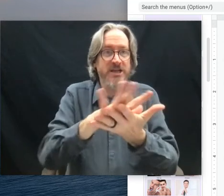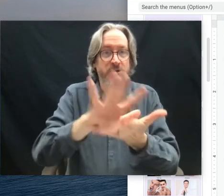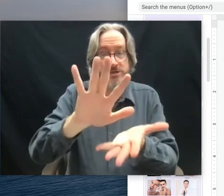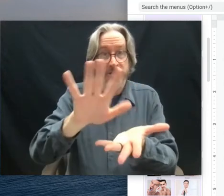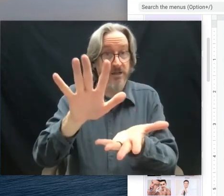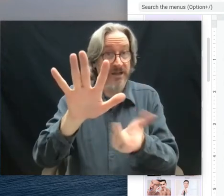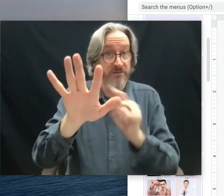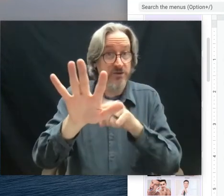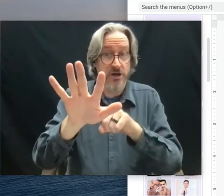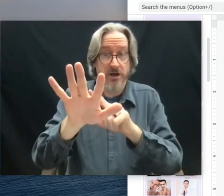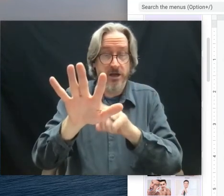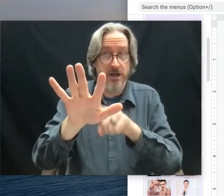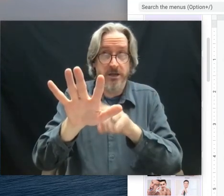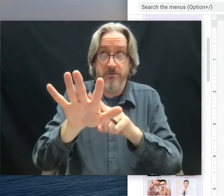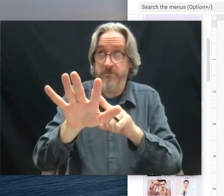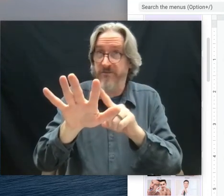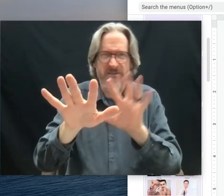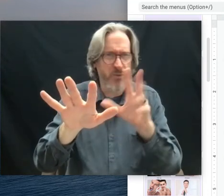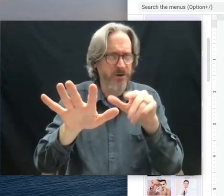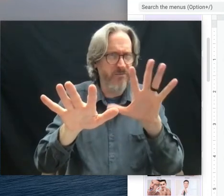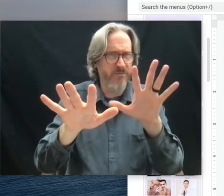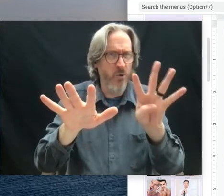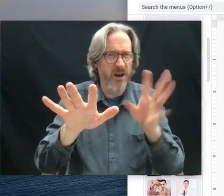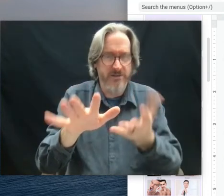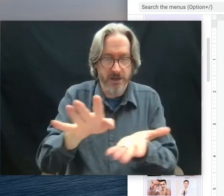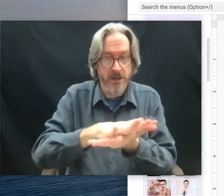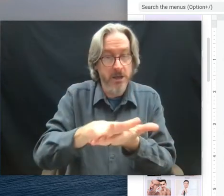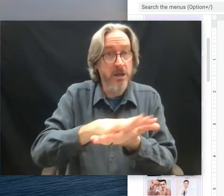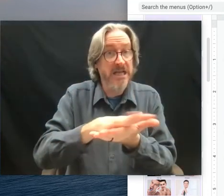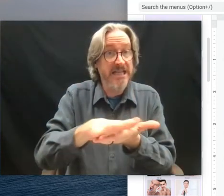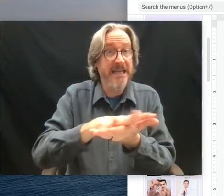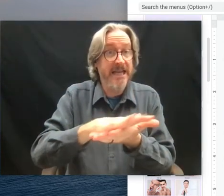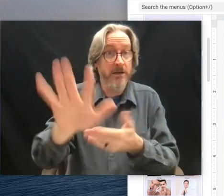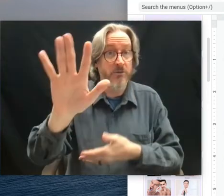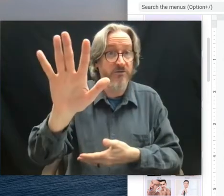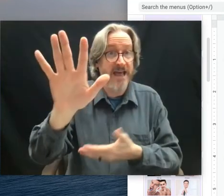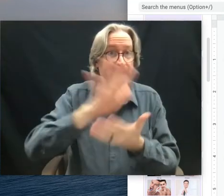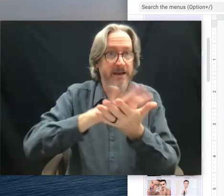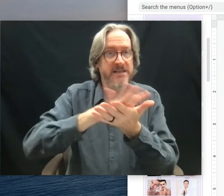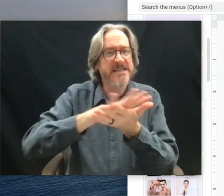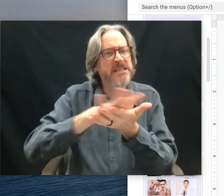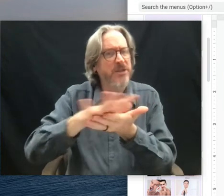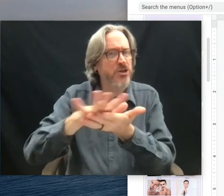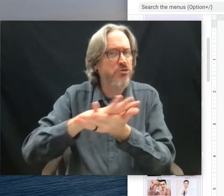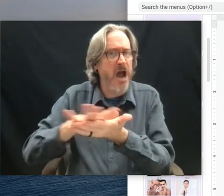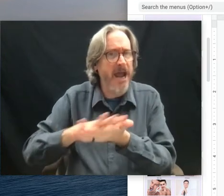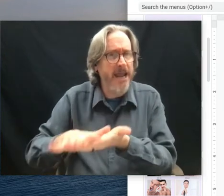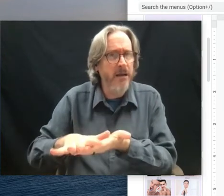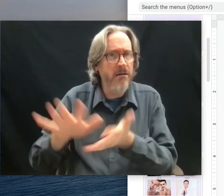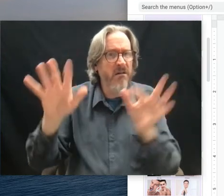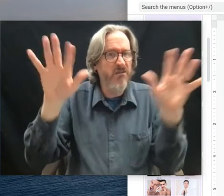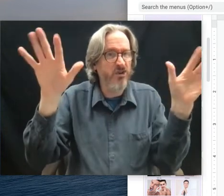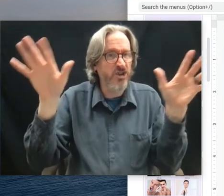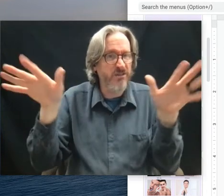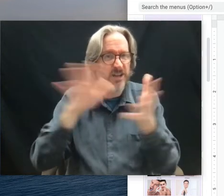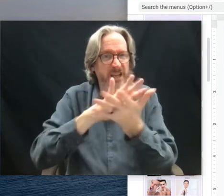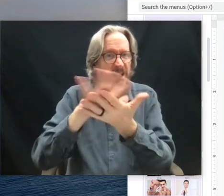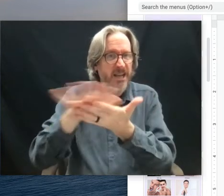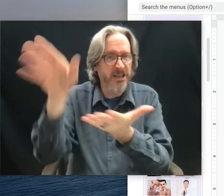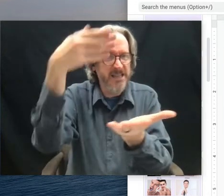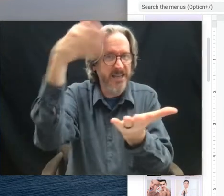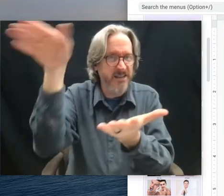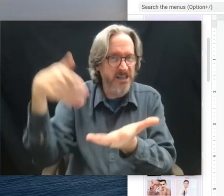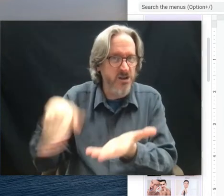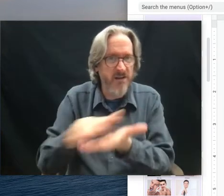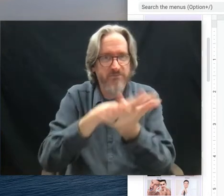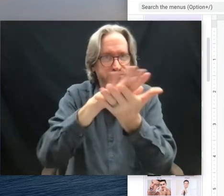We tend to use, if you saw in 5.4, I think, cleaning, flat hand. This tends to be the dry version of cleaning,